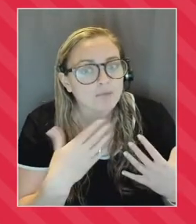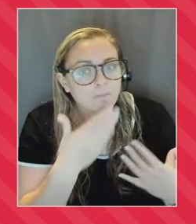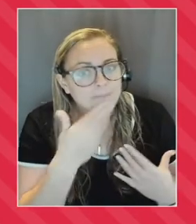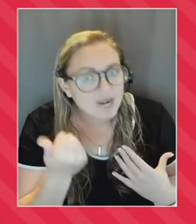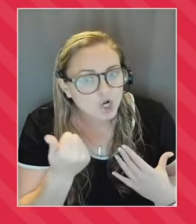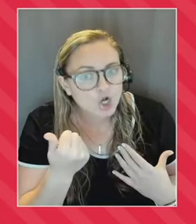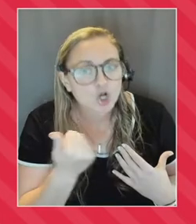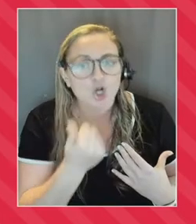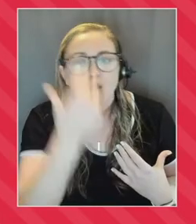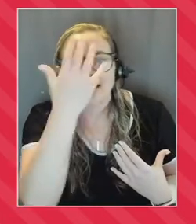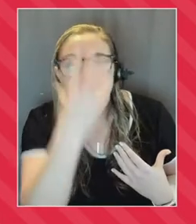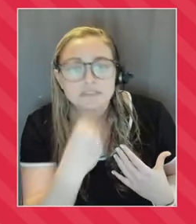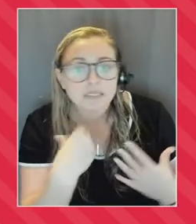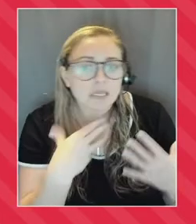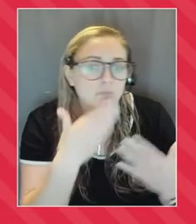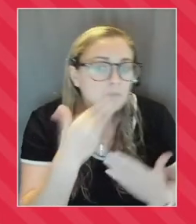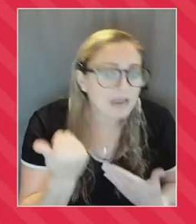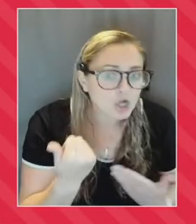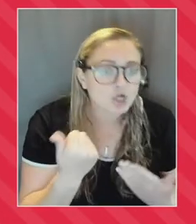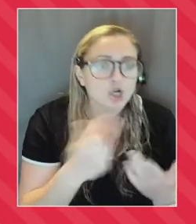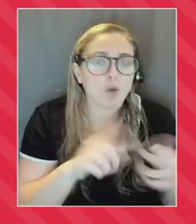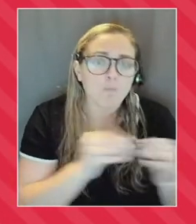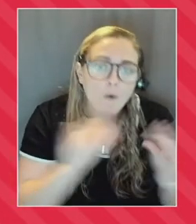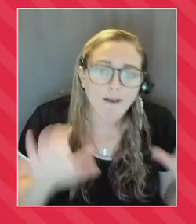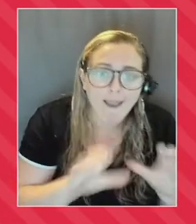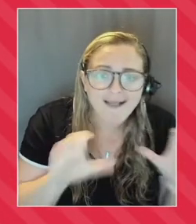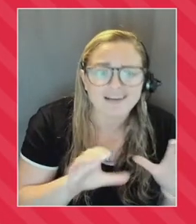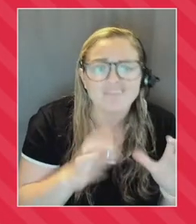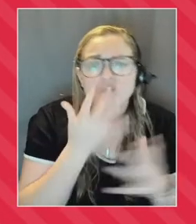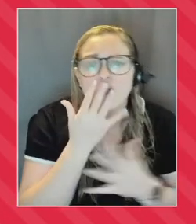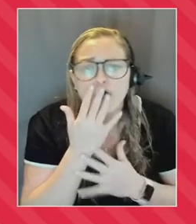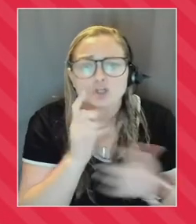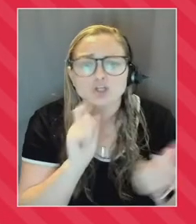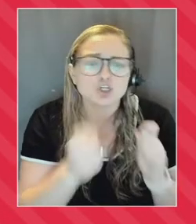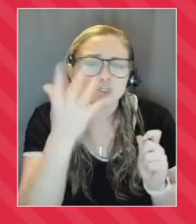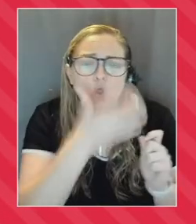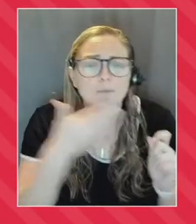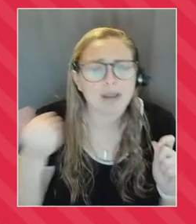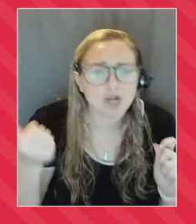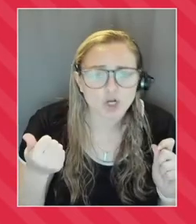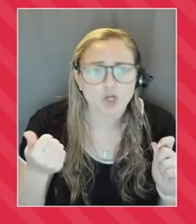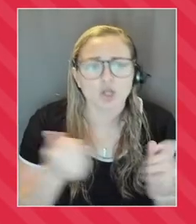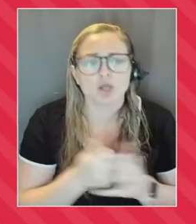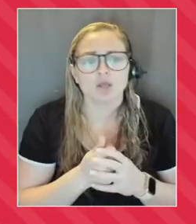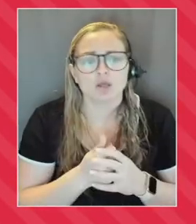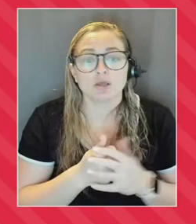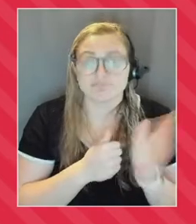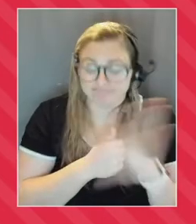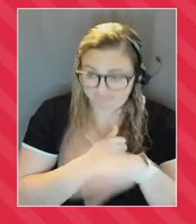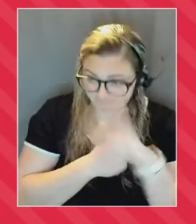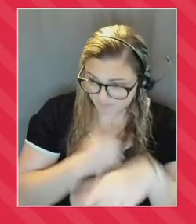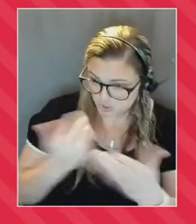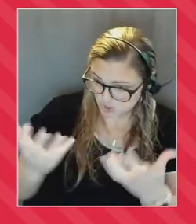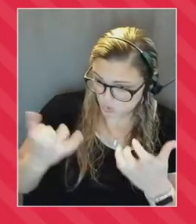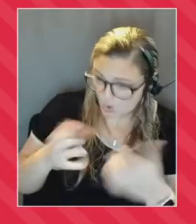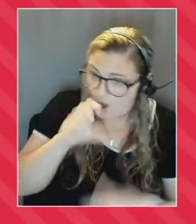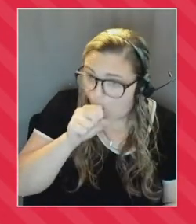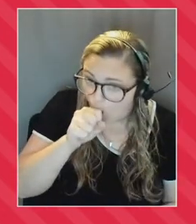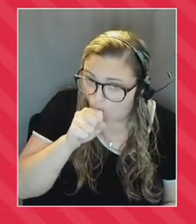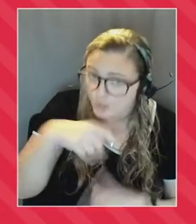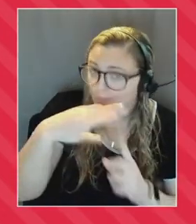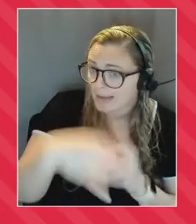problems, I am more active. The colors of everything start looking better. Amina, do you want orange or banana?